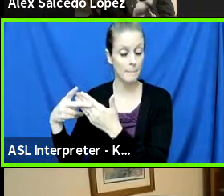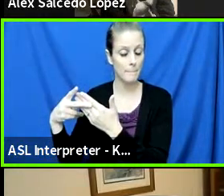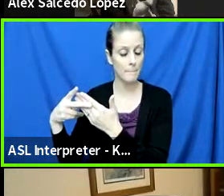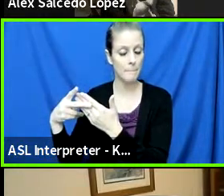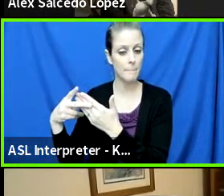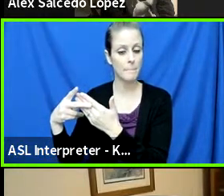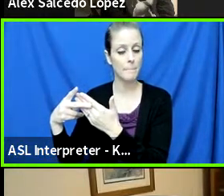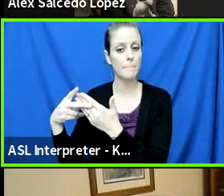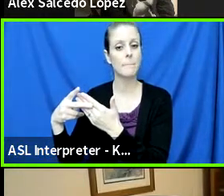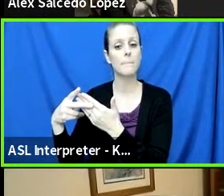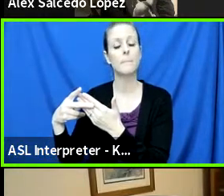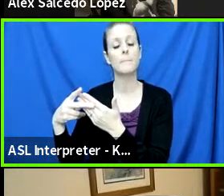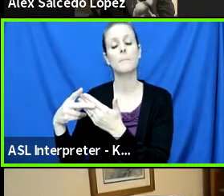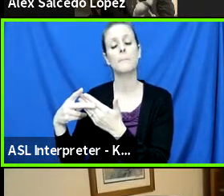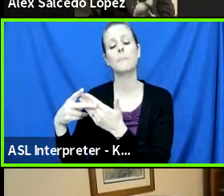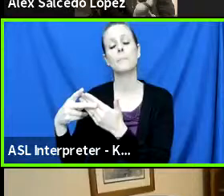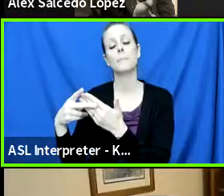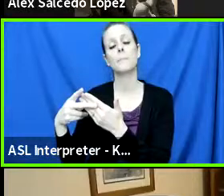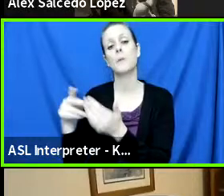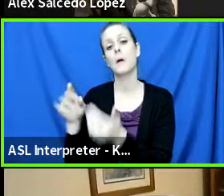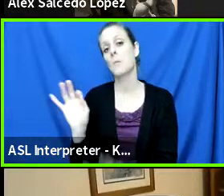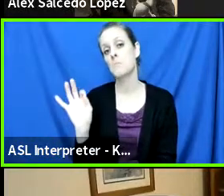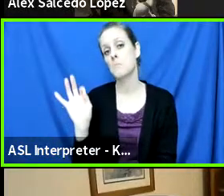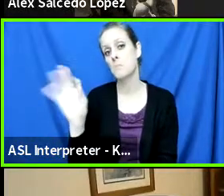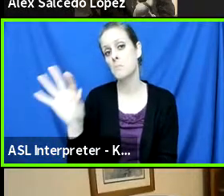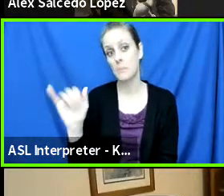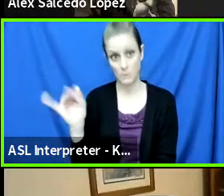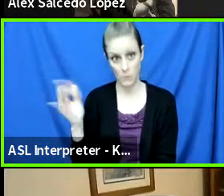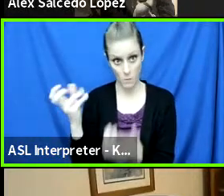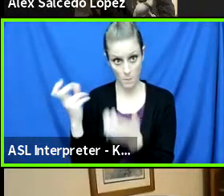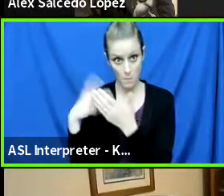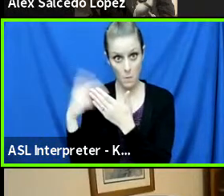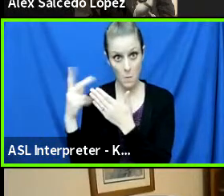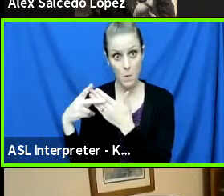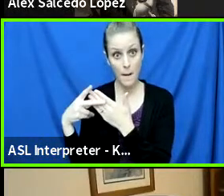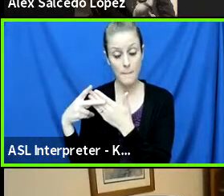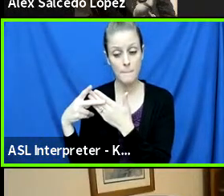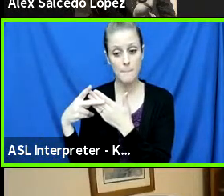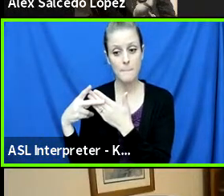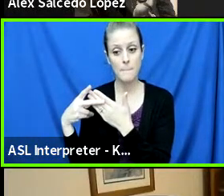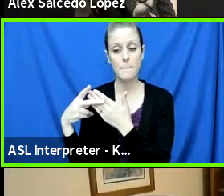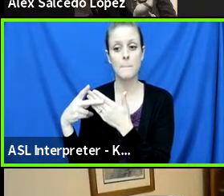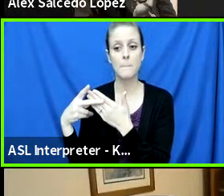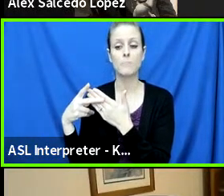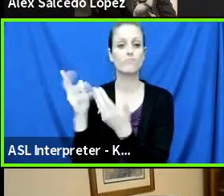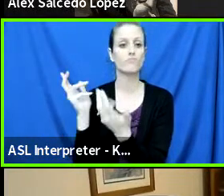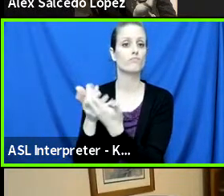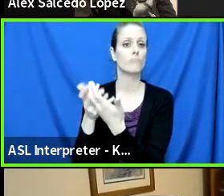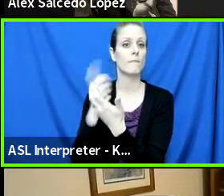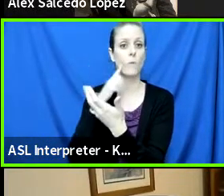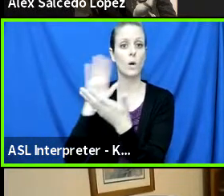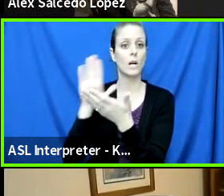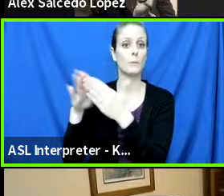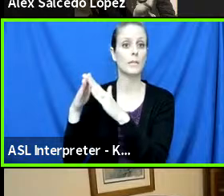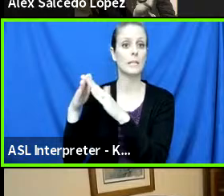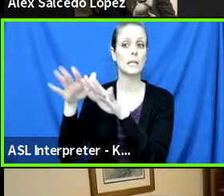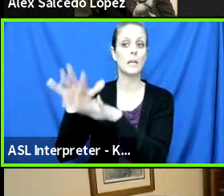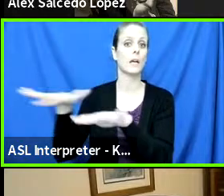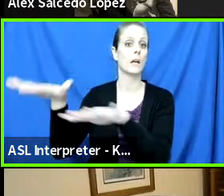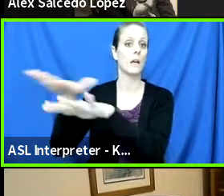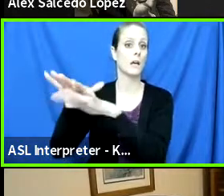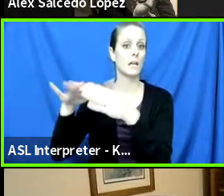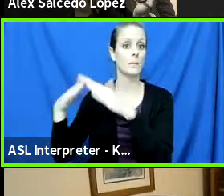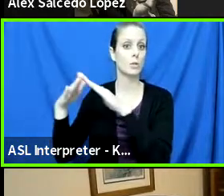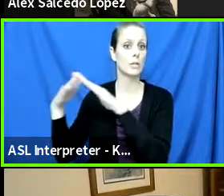if you want a program that will be for the community, it would be best to see